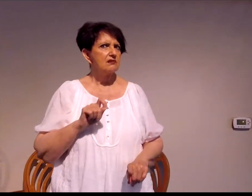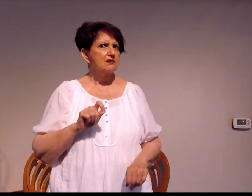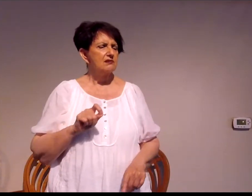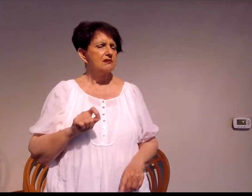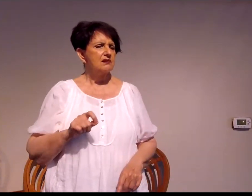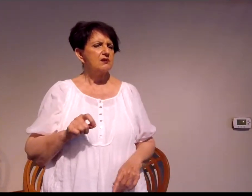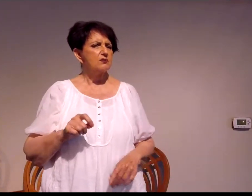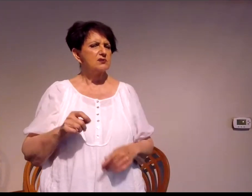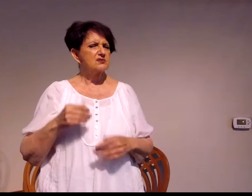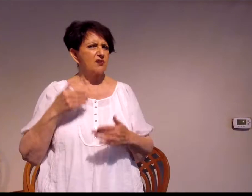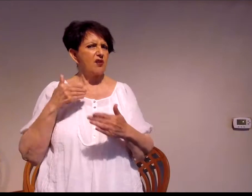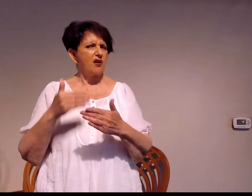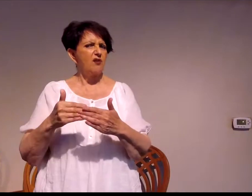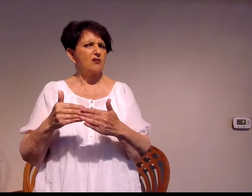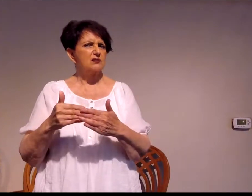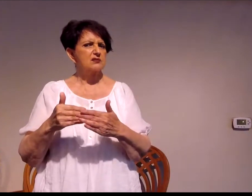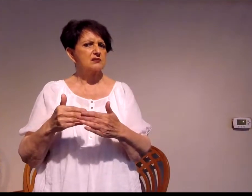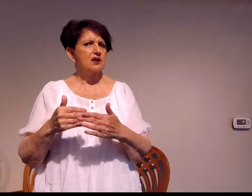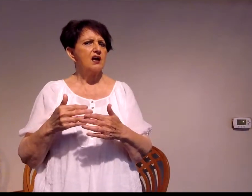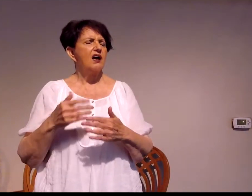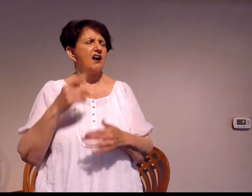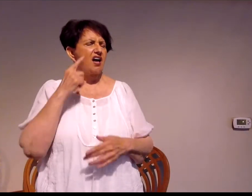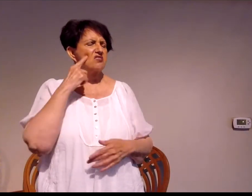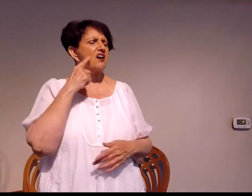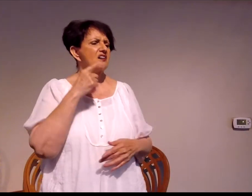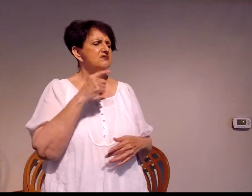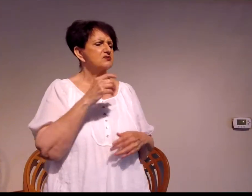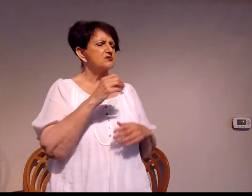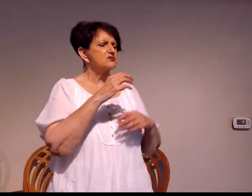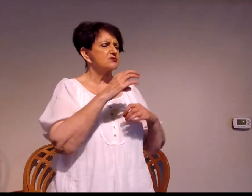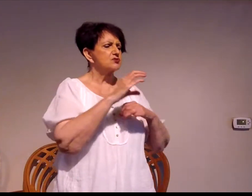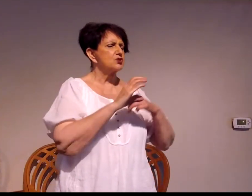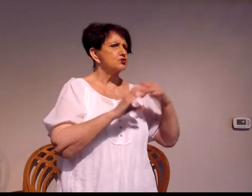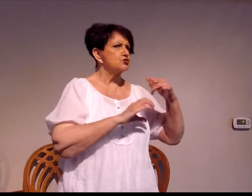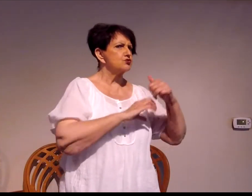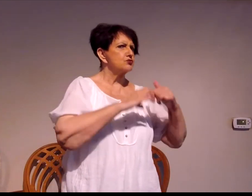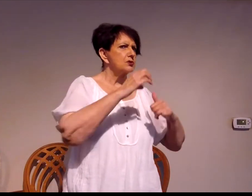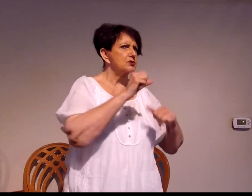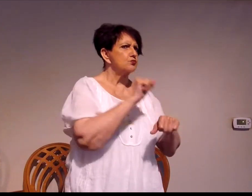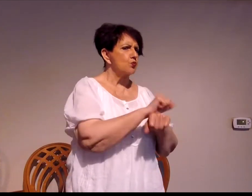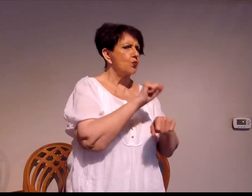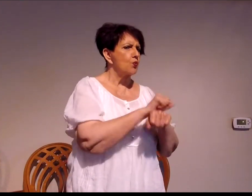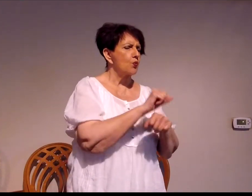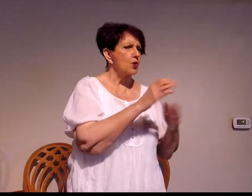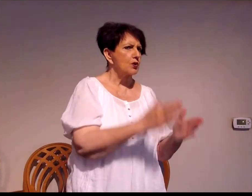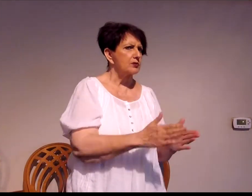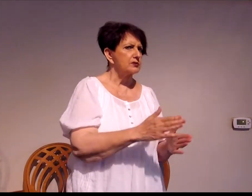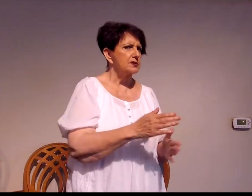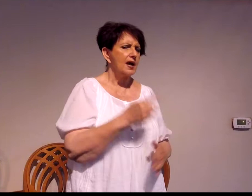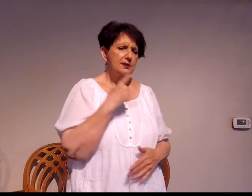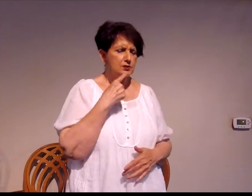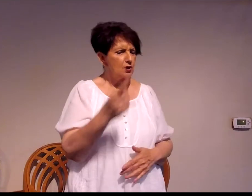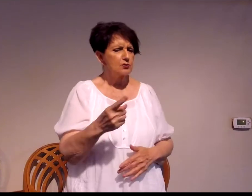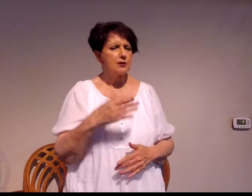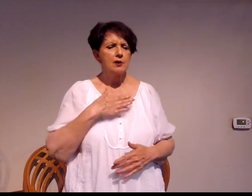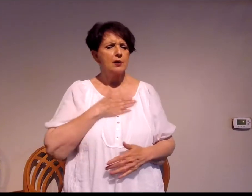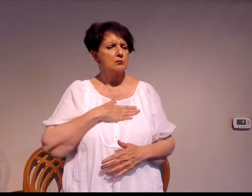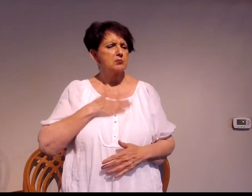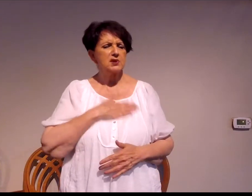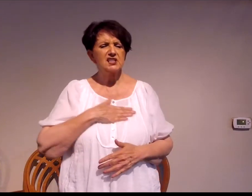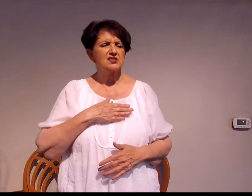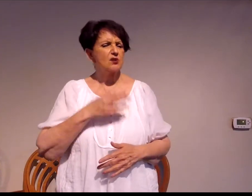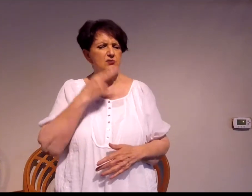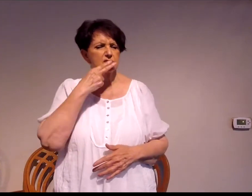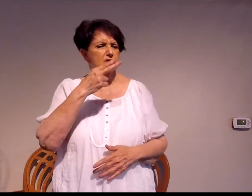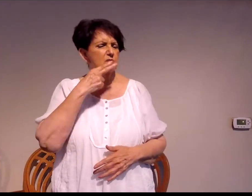so I thought it must have been those construction workers that actually asked, because I'd already had the conversation, please don't smoke in the back because I'm allergic to cigarette